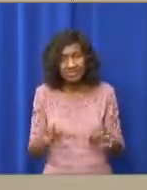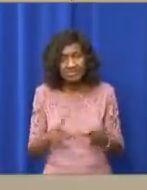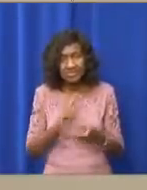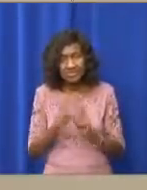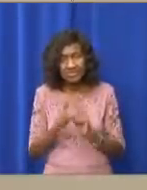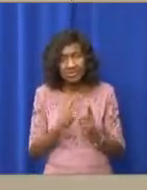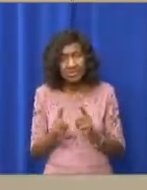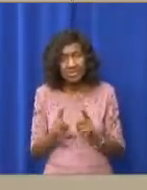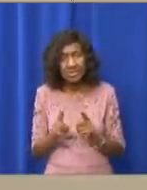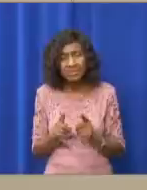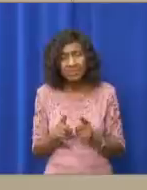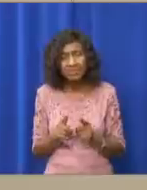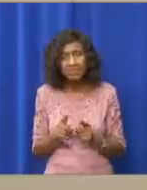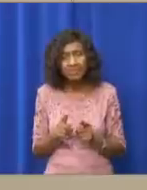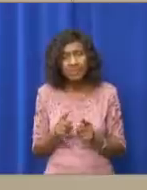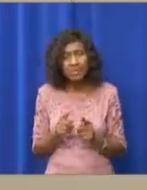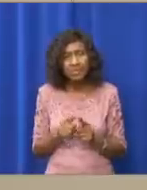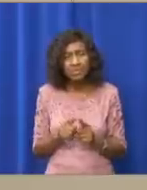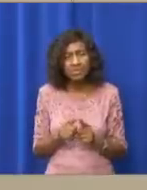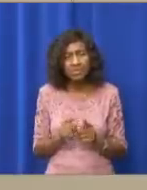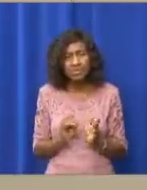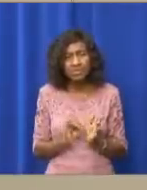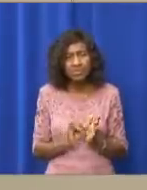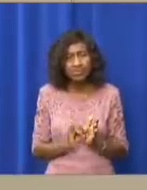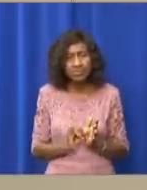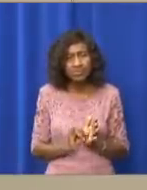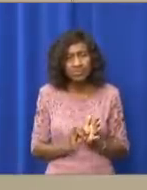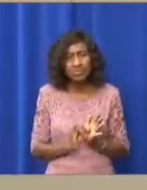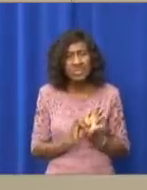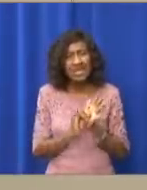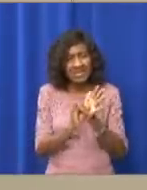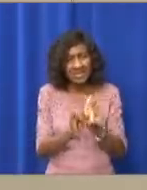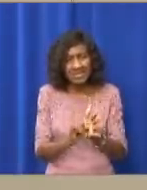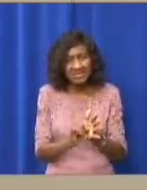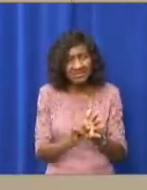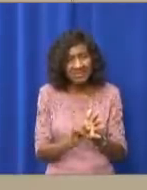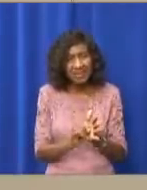to identify essentially what